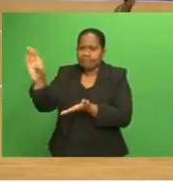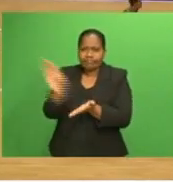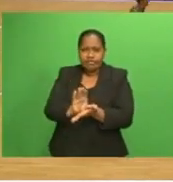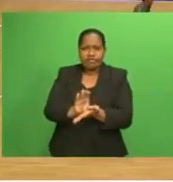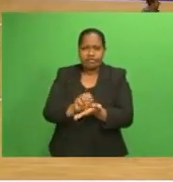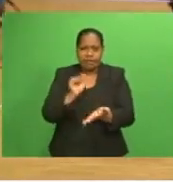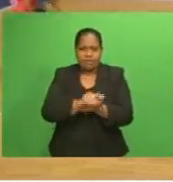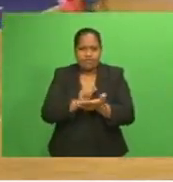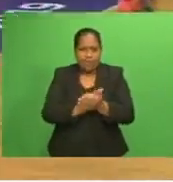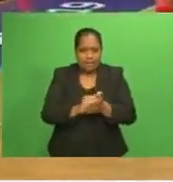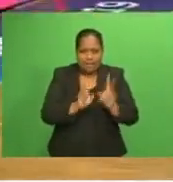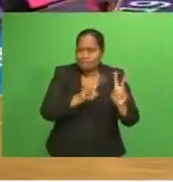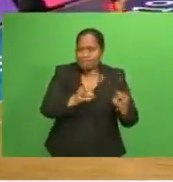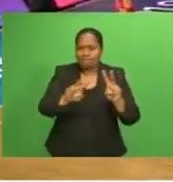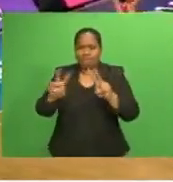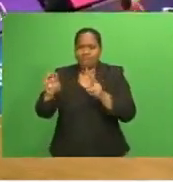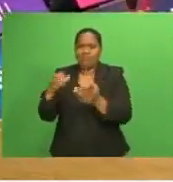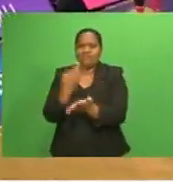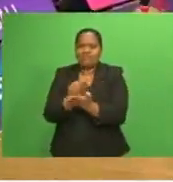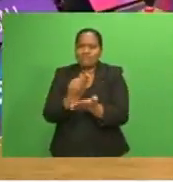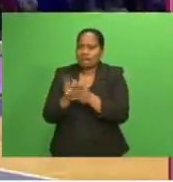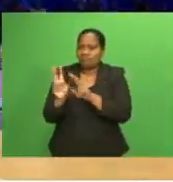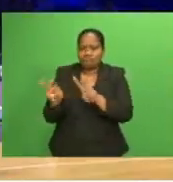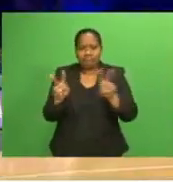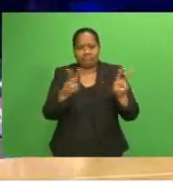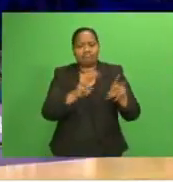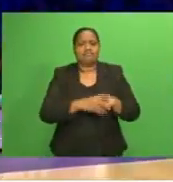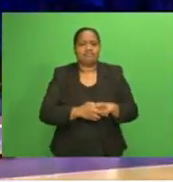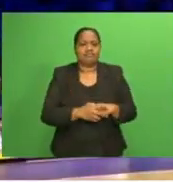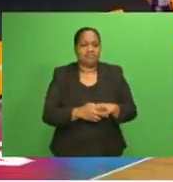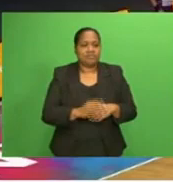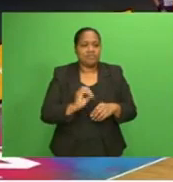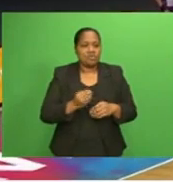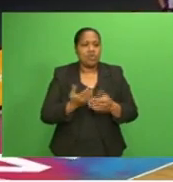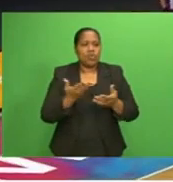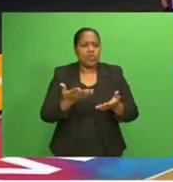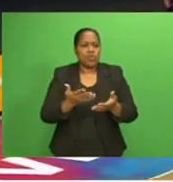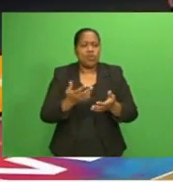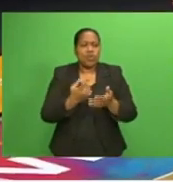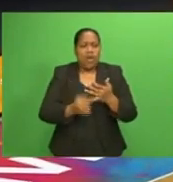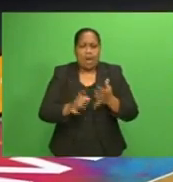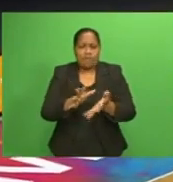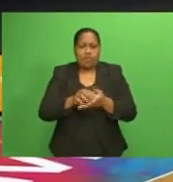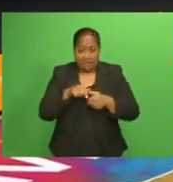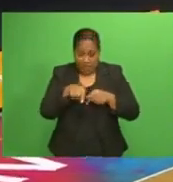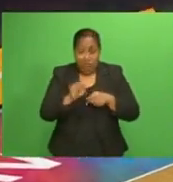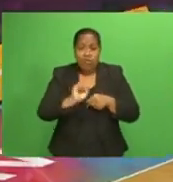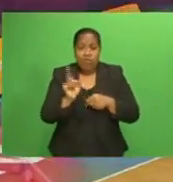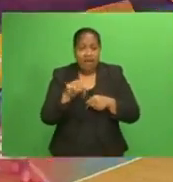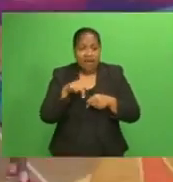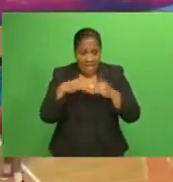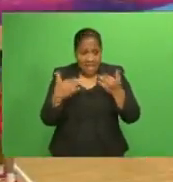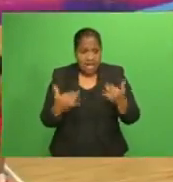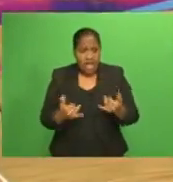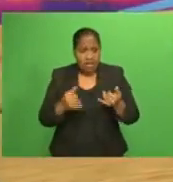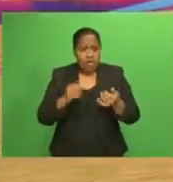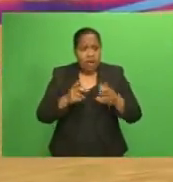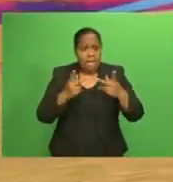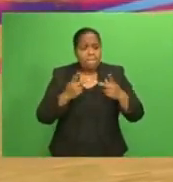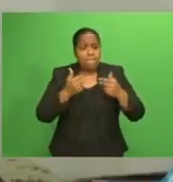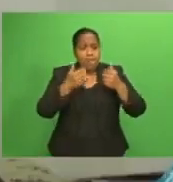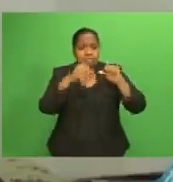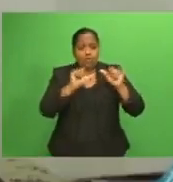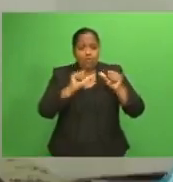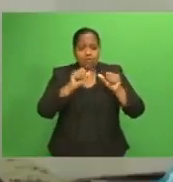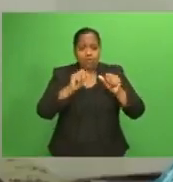The Fiji National Sports Commission has received requests from various sporting bodies and will now take its proposal to the Economy